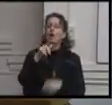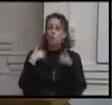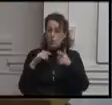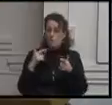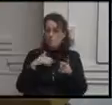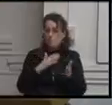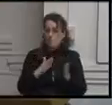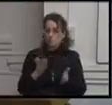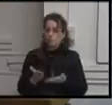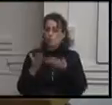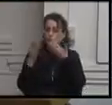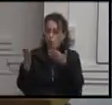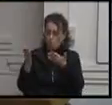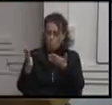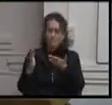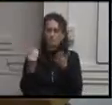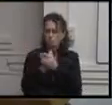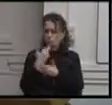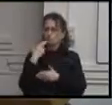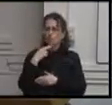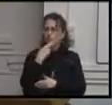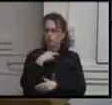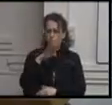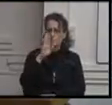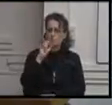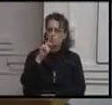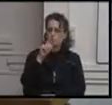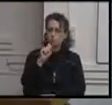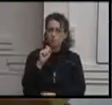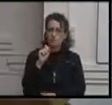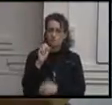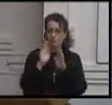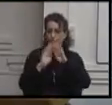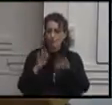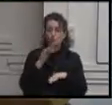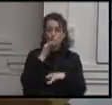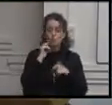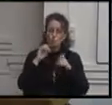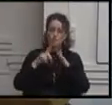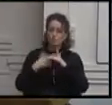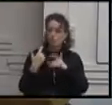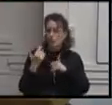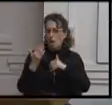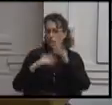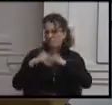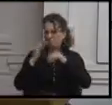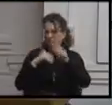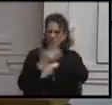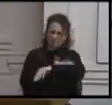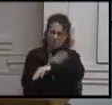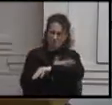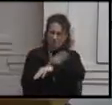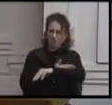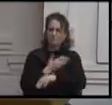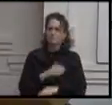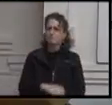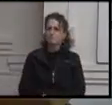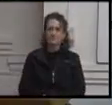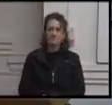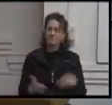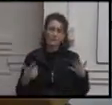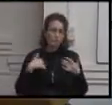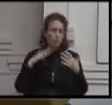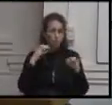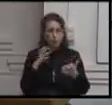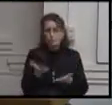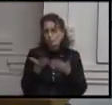Street in the Brooks House. We're going to begin construction on that real soon. And we're basically just looking to be able to serve beer